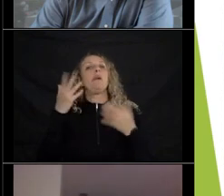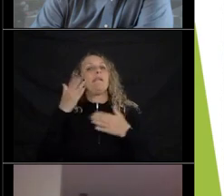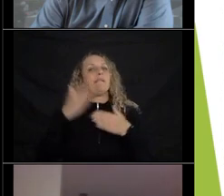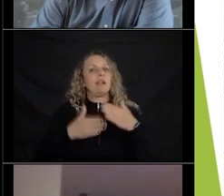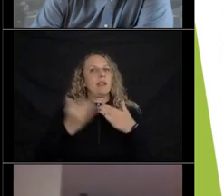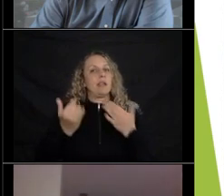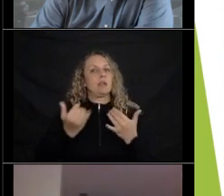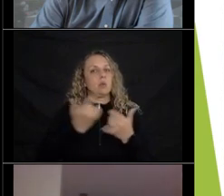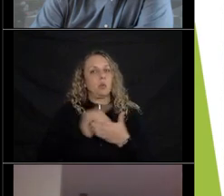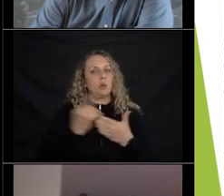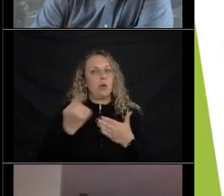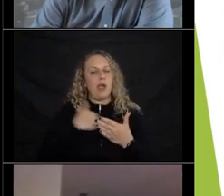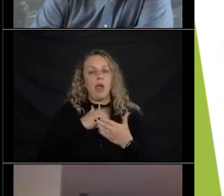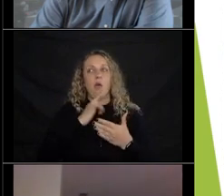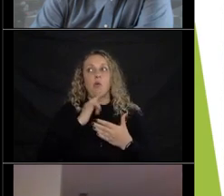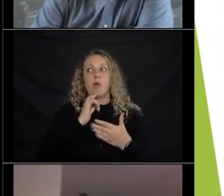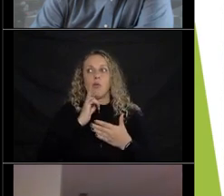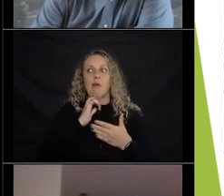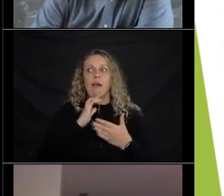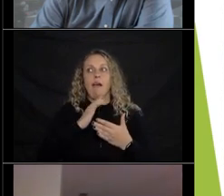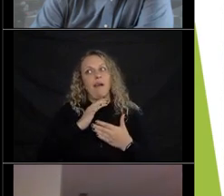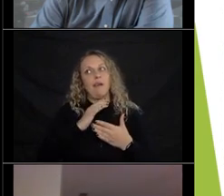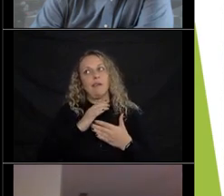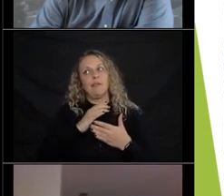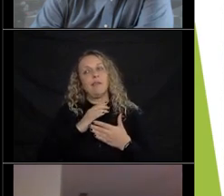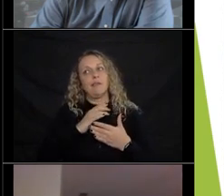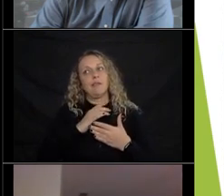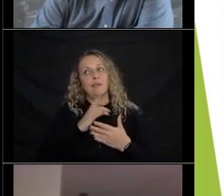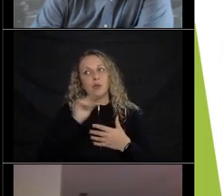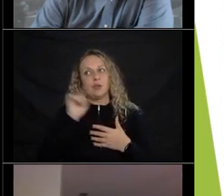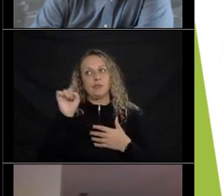and really adds an attractive